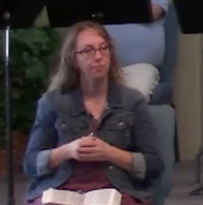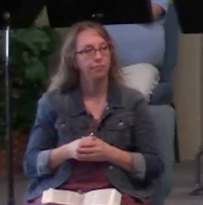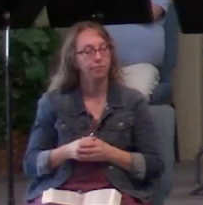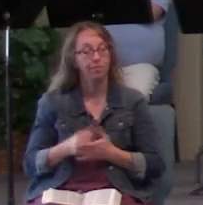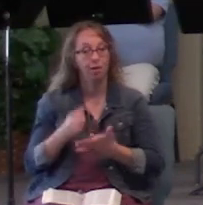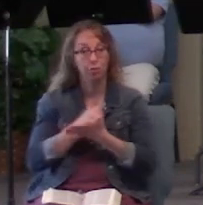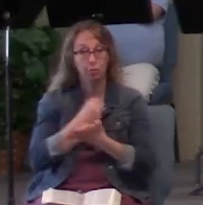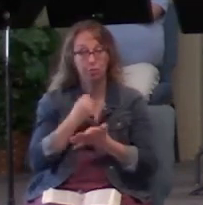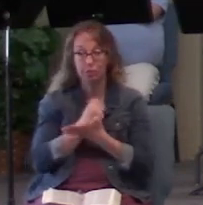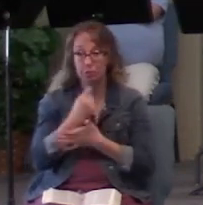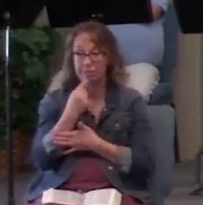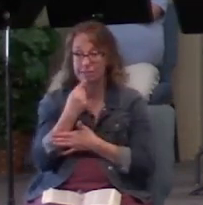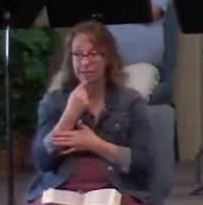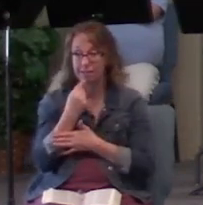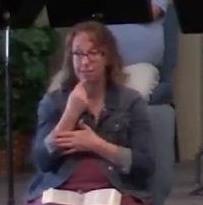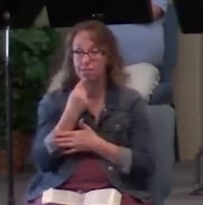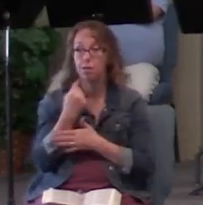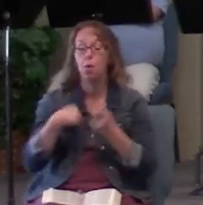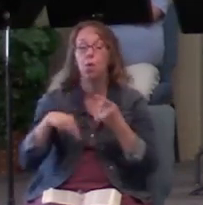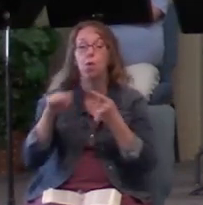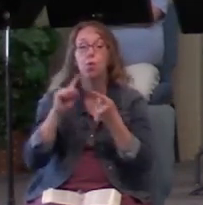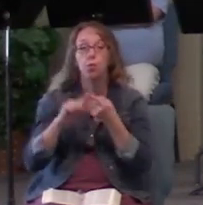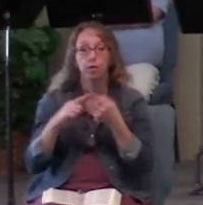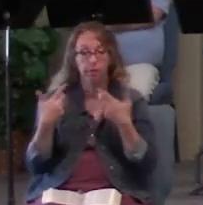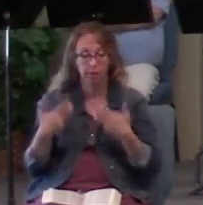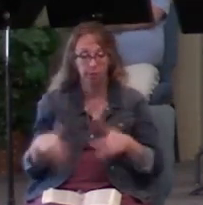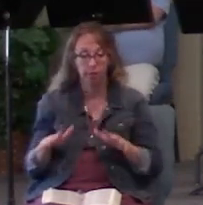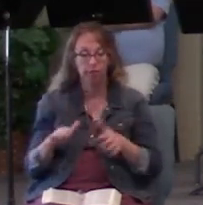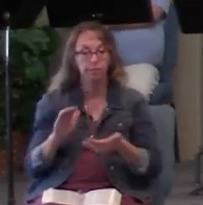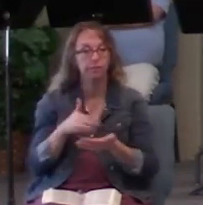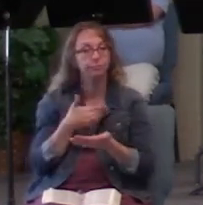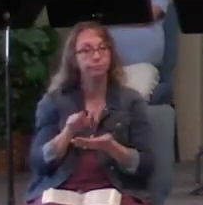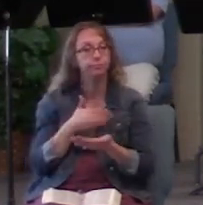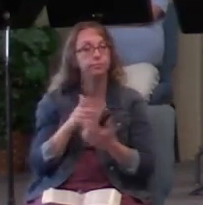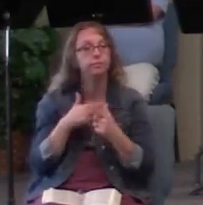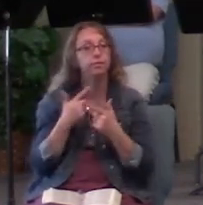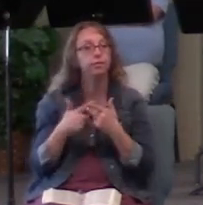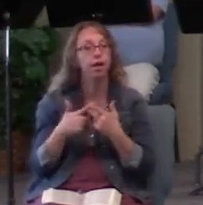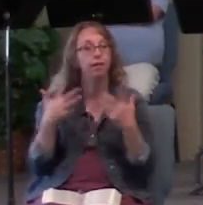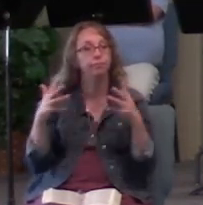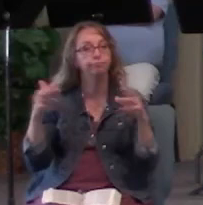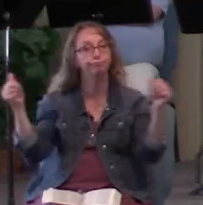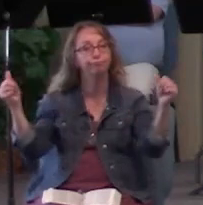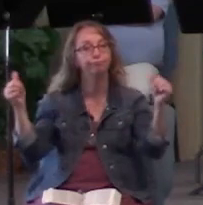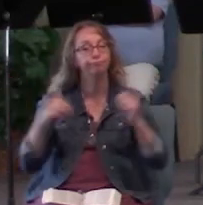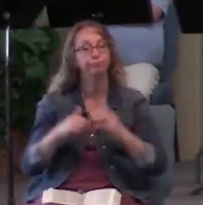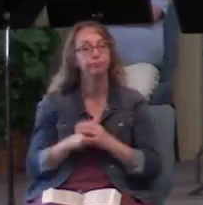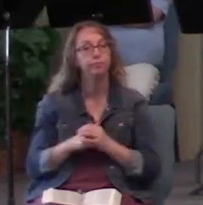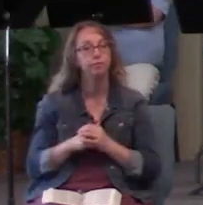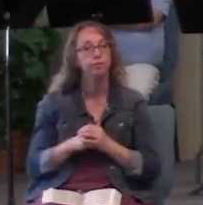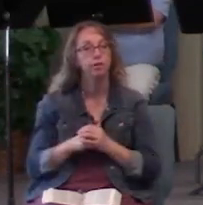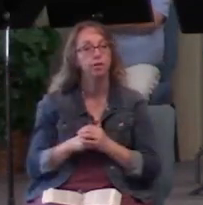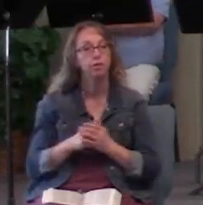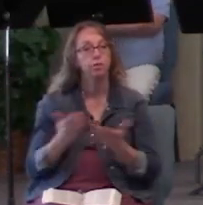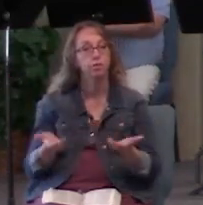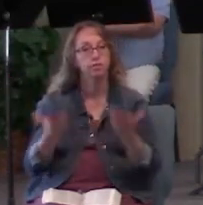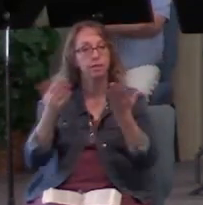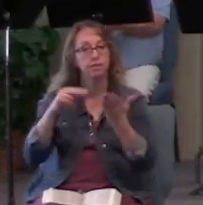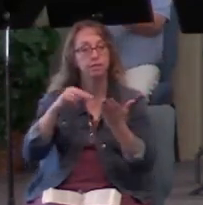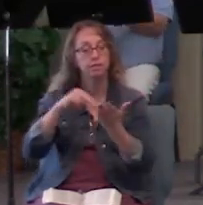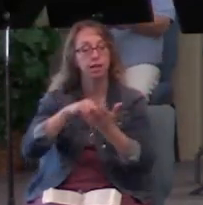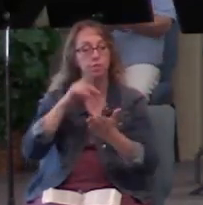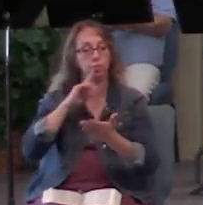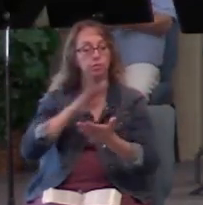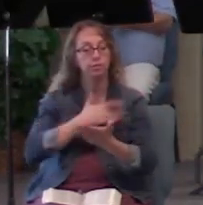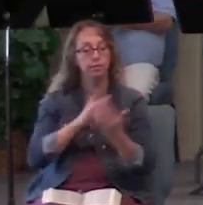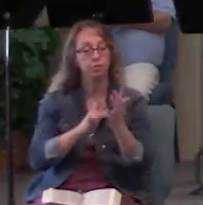Scripture says that they, when they were finished, they sang a song, and they went their way. So I'm going to ask if you'll stand, and we're going to sing "Jesus,